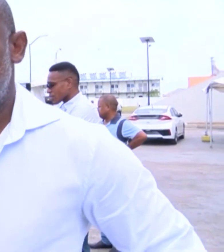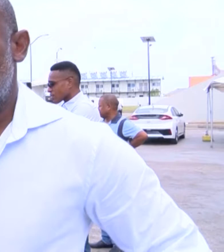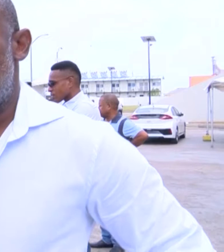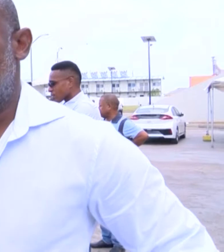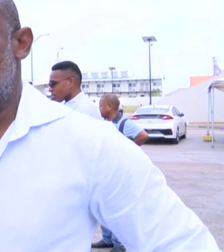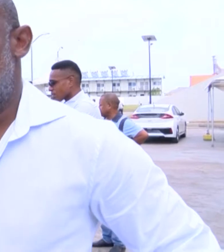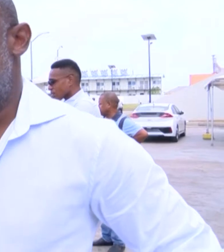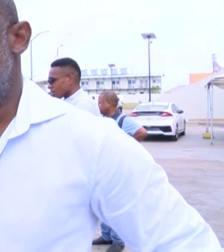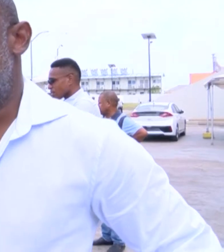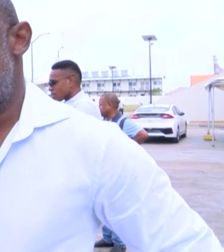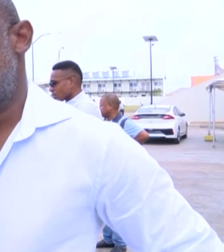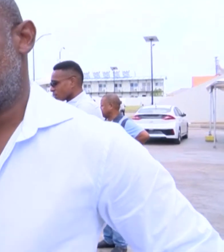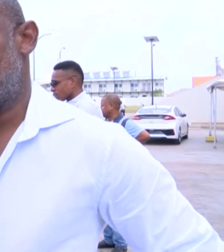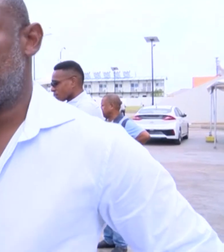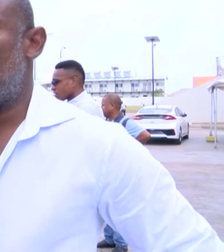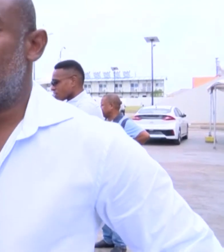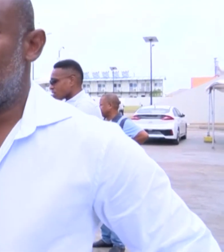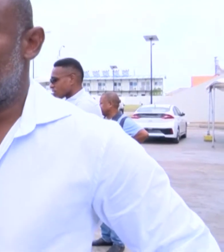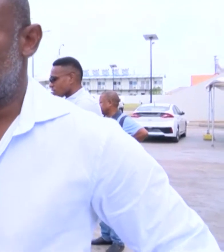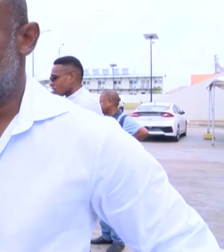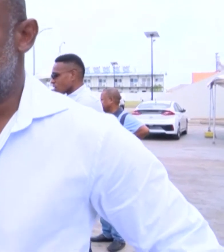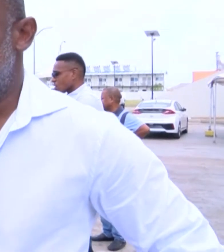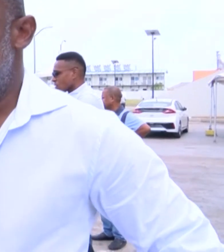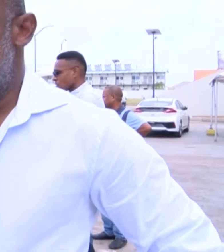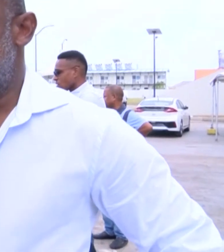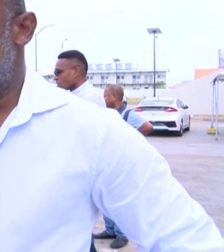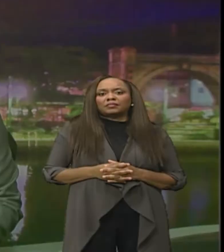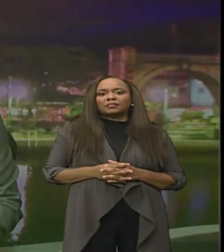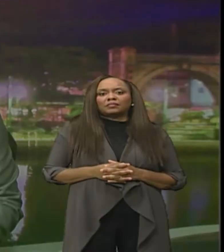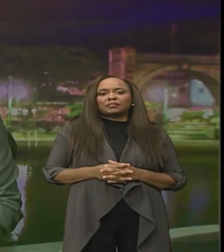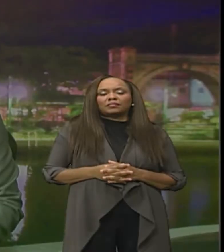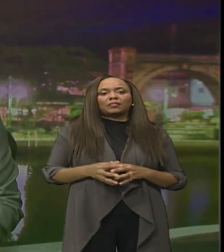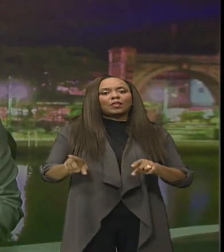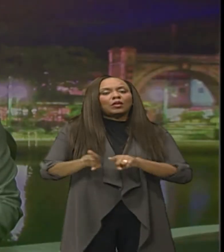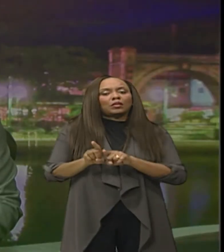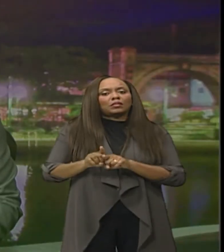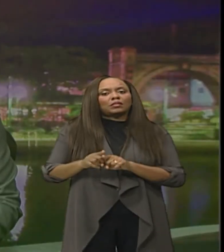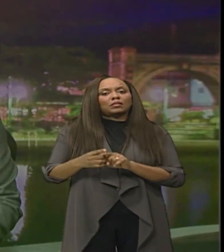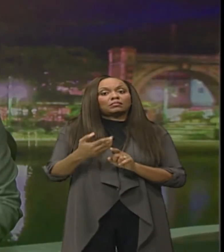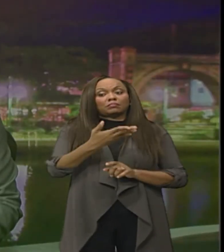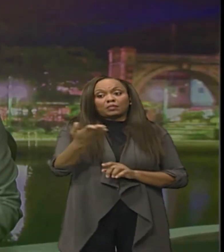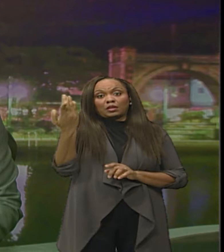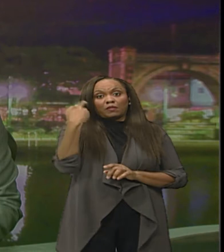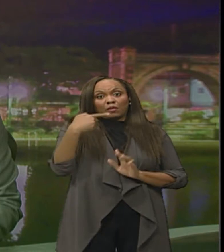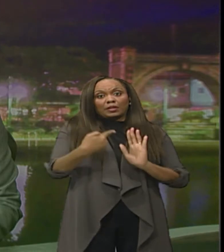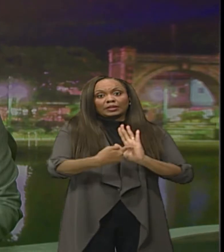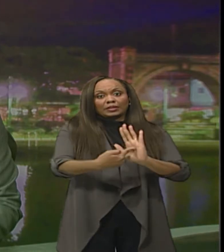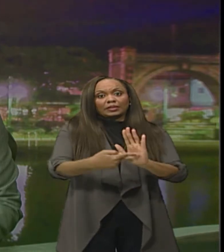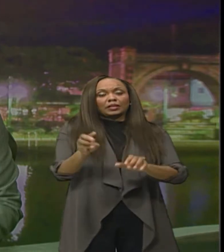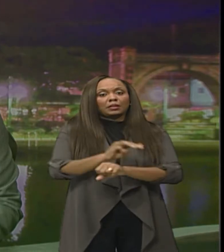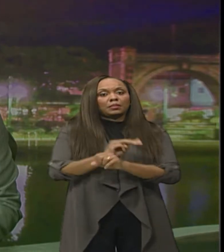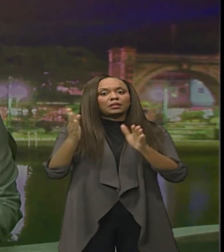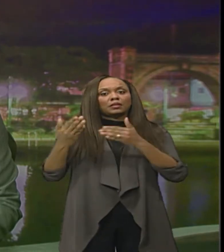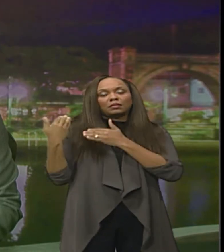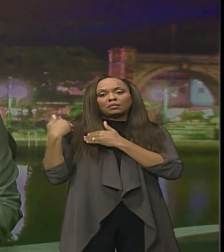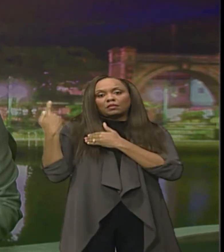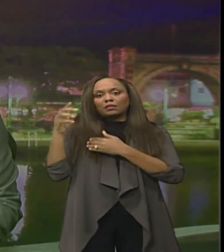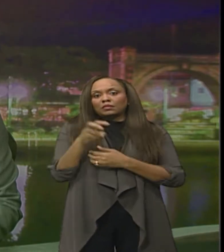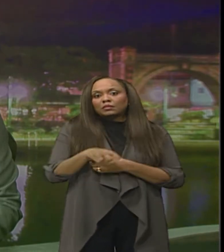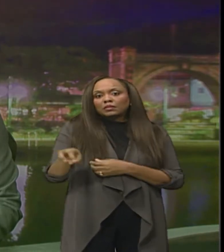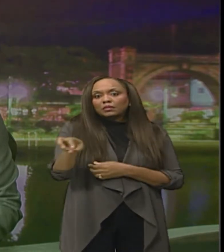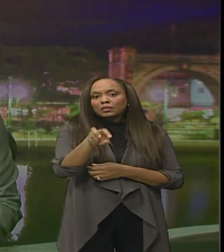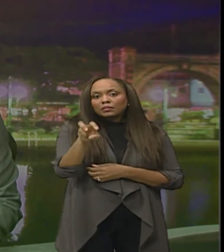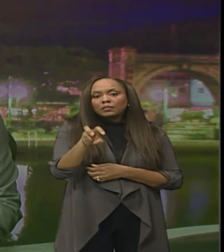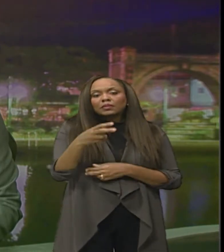vehicles, and the private sector responding accordingly. Also on hand at the expo was Minister in the Ministry of Transport, Works